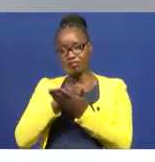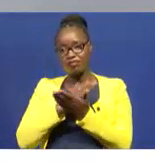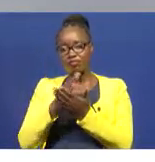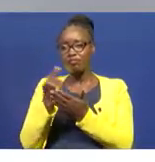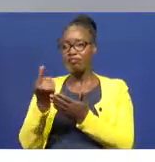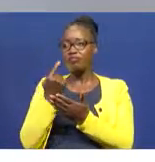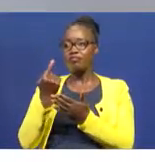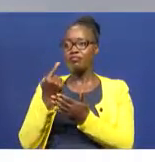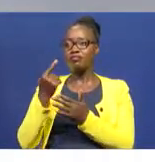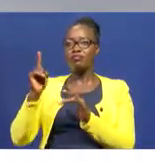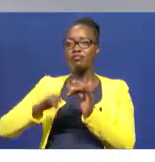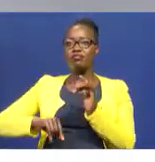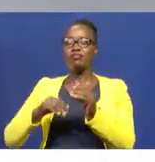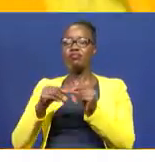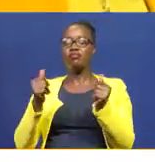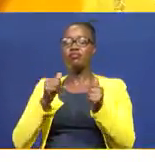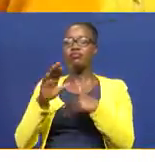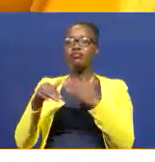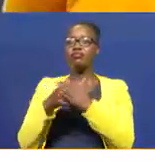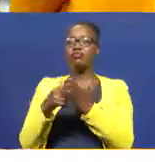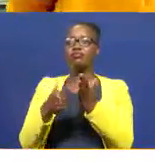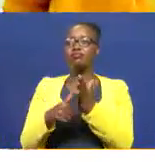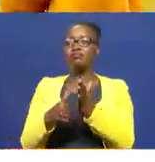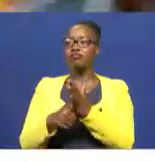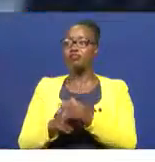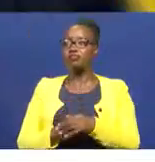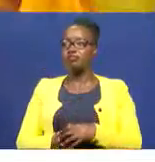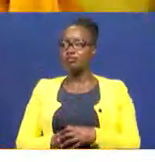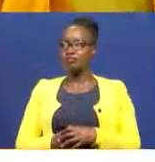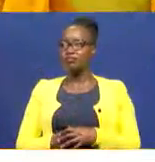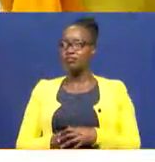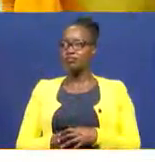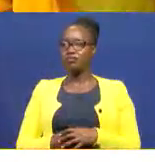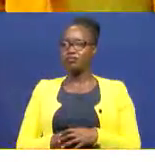sector alone cannot solve all its problems. Kasichana Masha, Prime Edition.